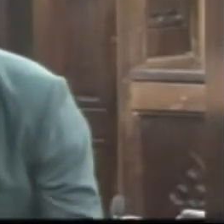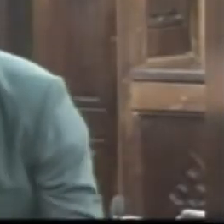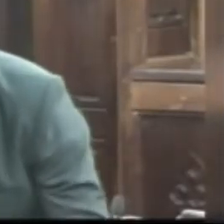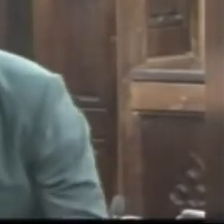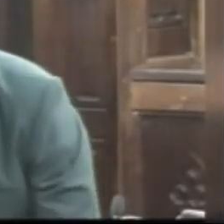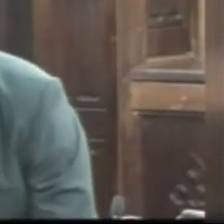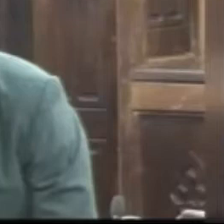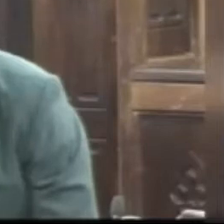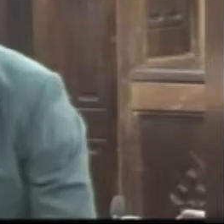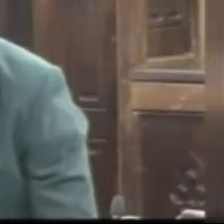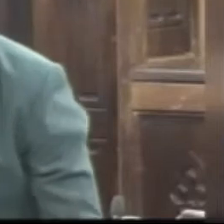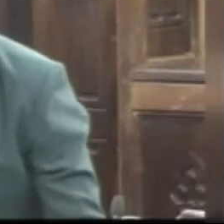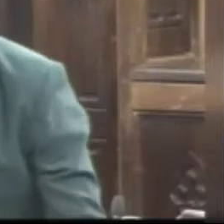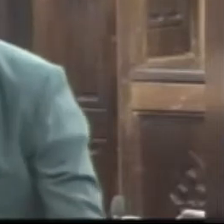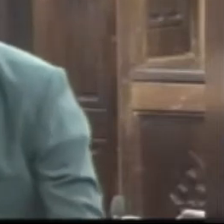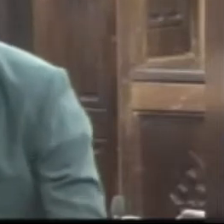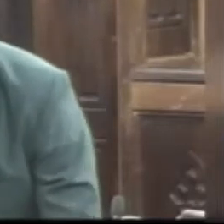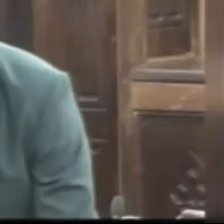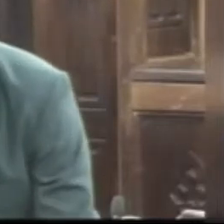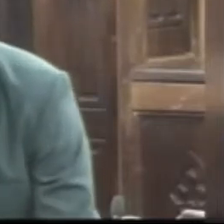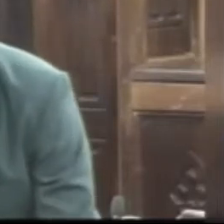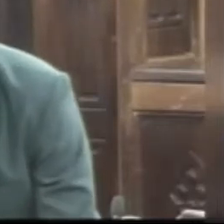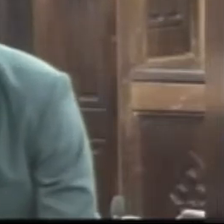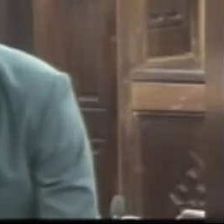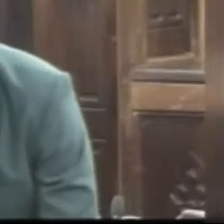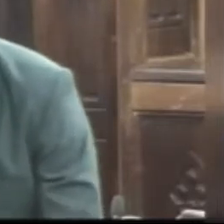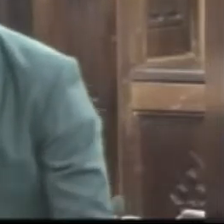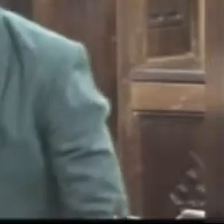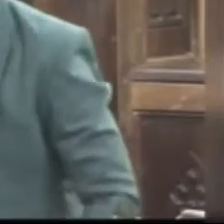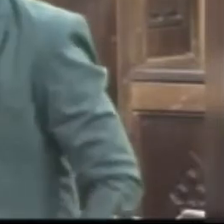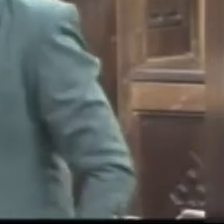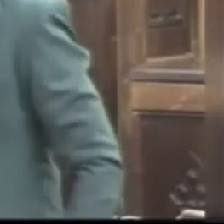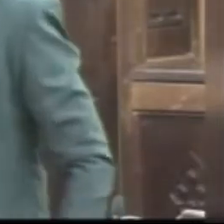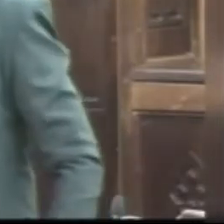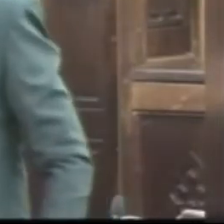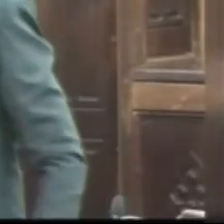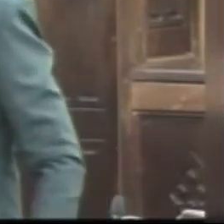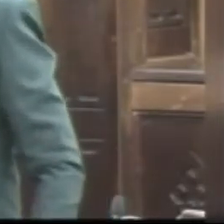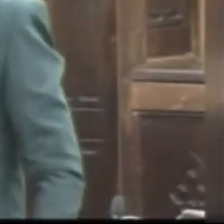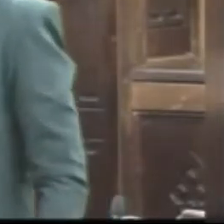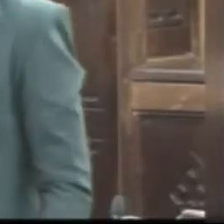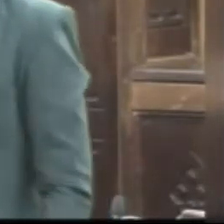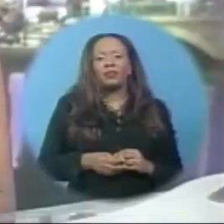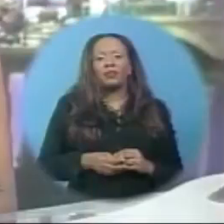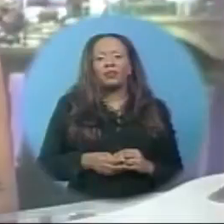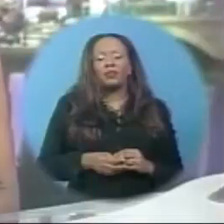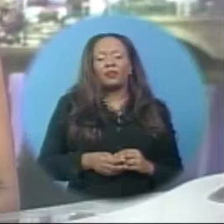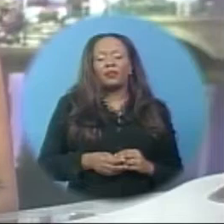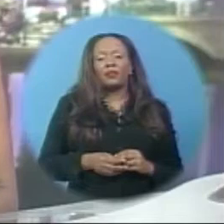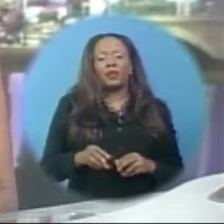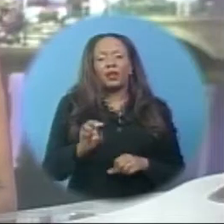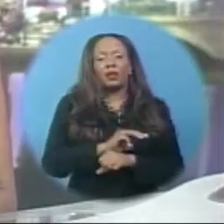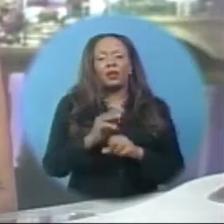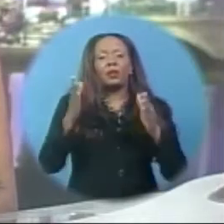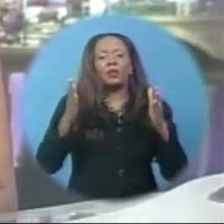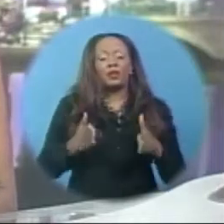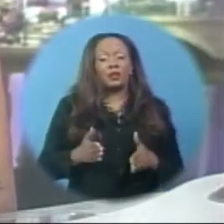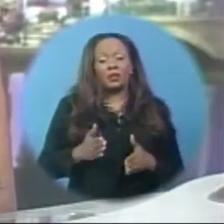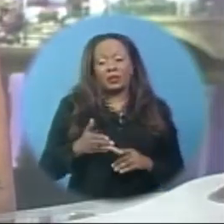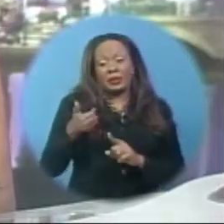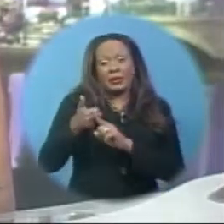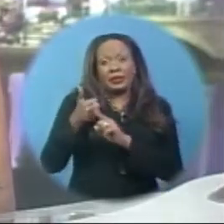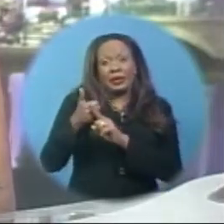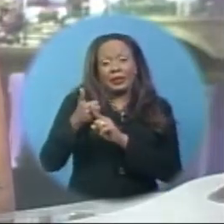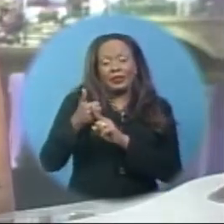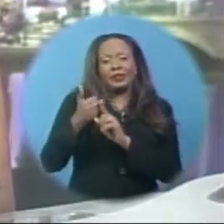Speaker, we have to look at case management, sir. The preparation of files, sir. The St. Philip North